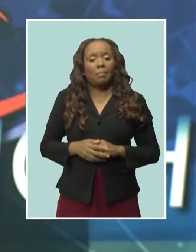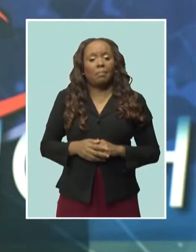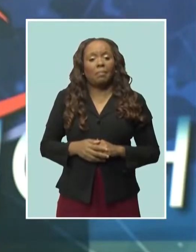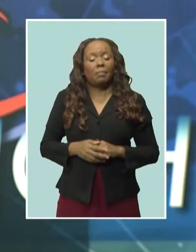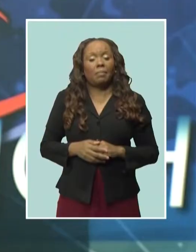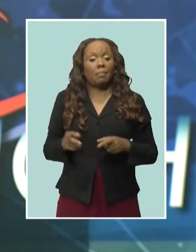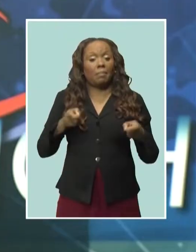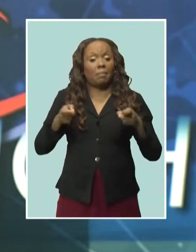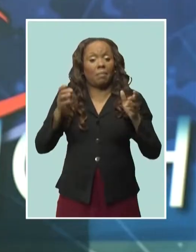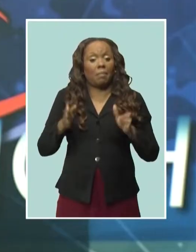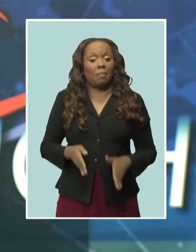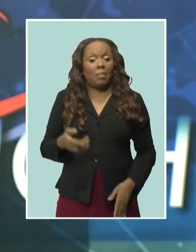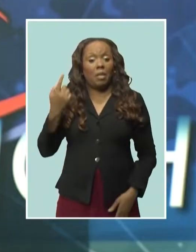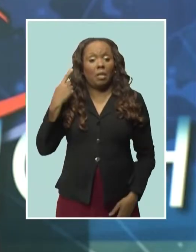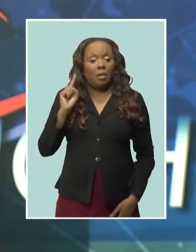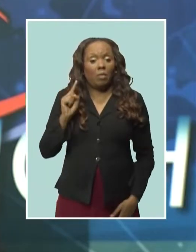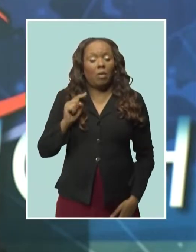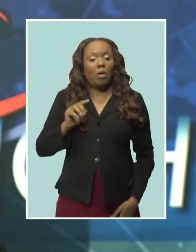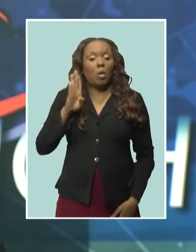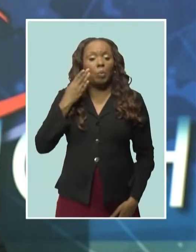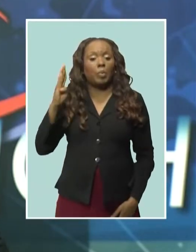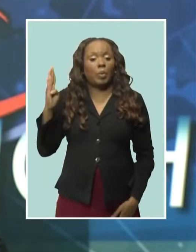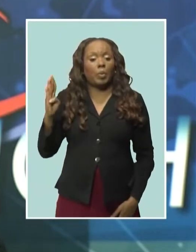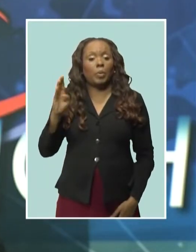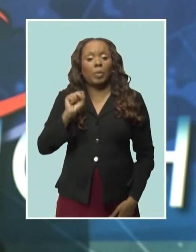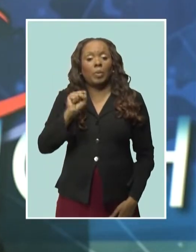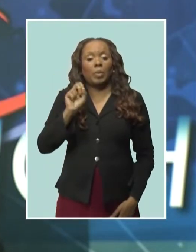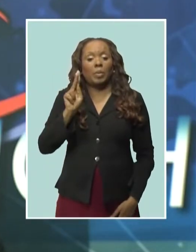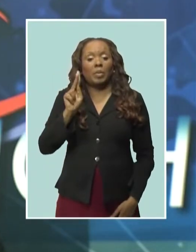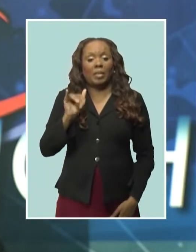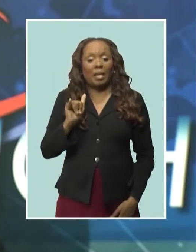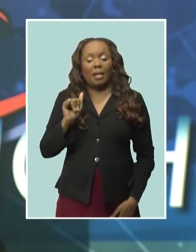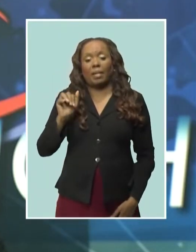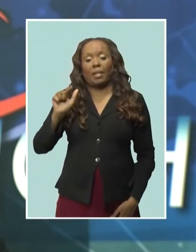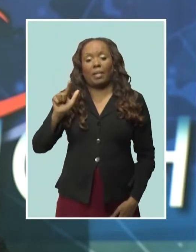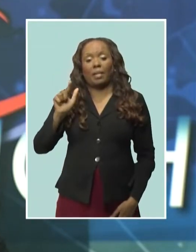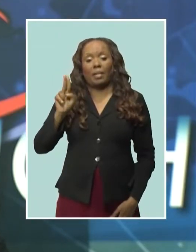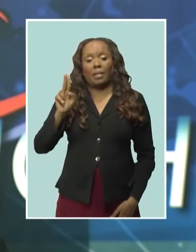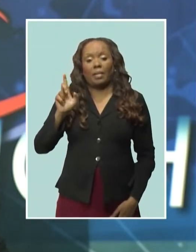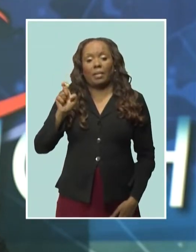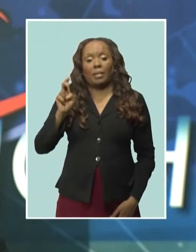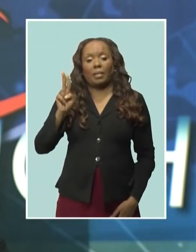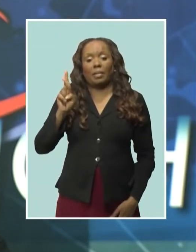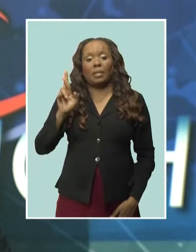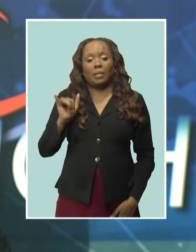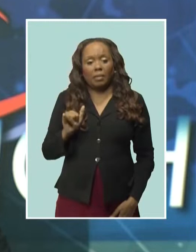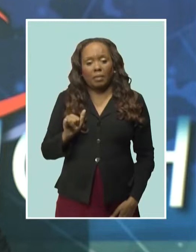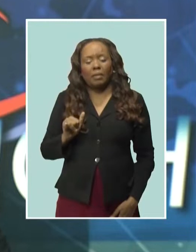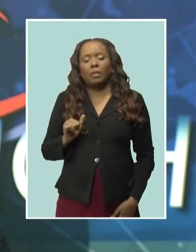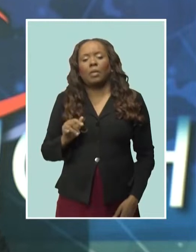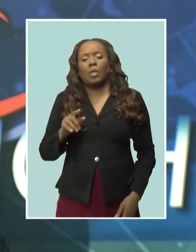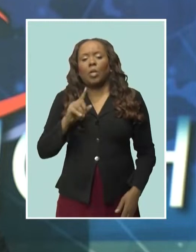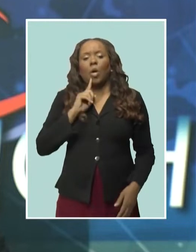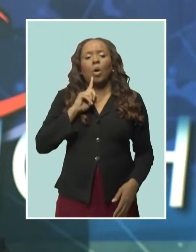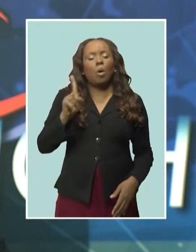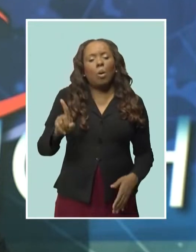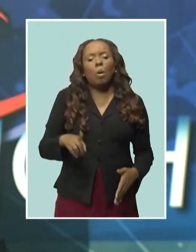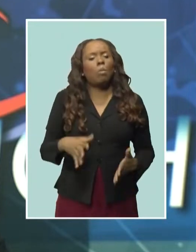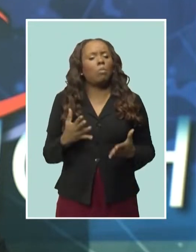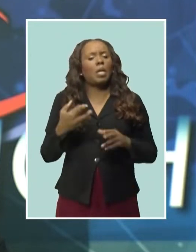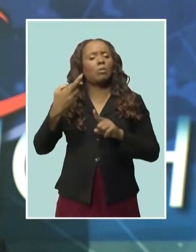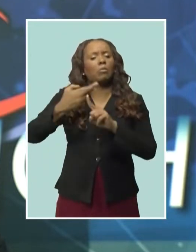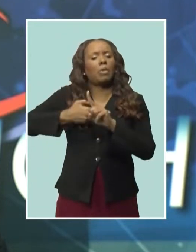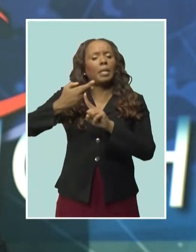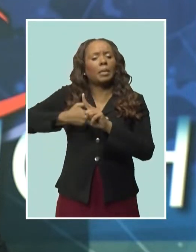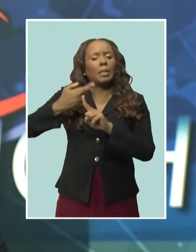Managing Director of Blue Sky Luxury, Tonya Wallace, who specializes in luxury villa sales, says they have made progress in